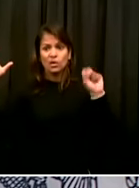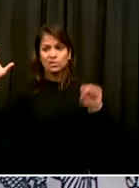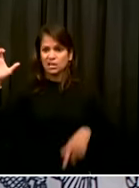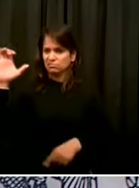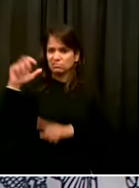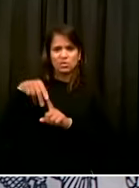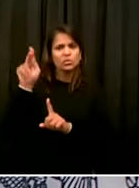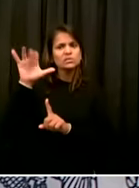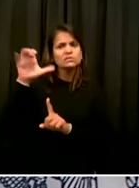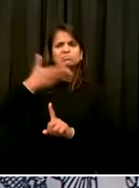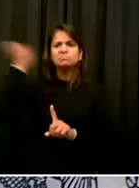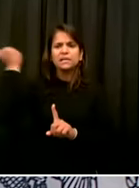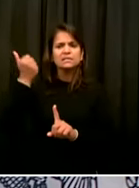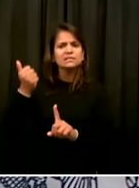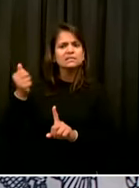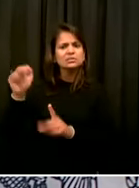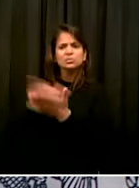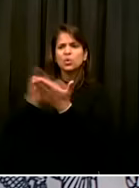1.5%.